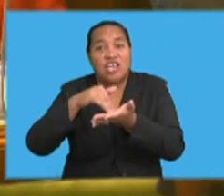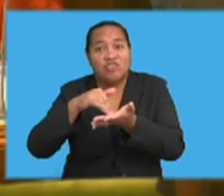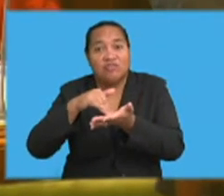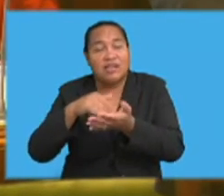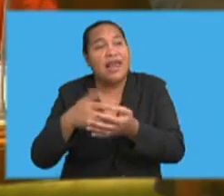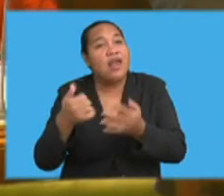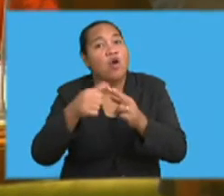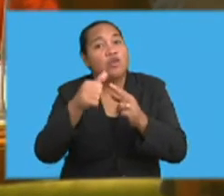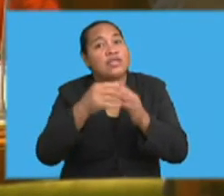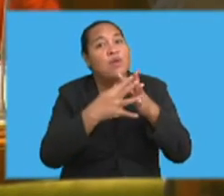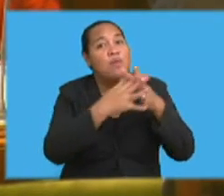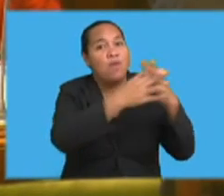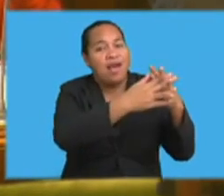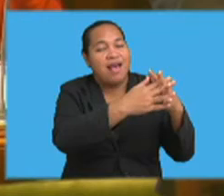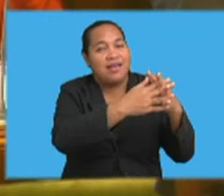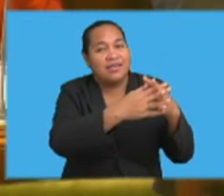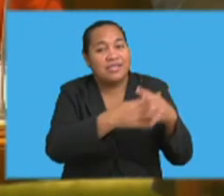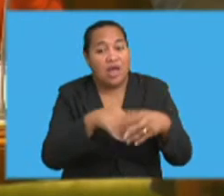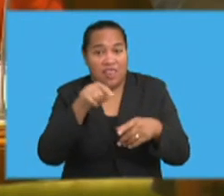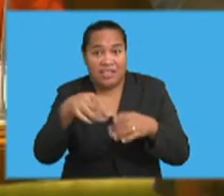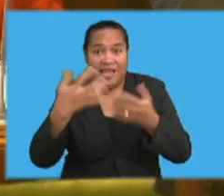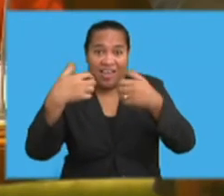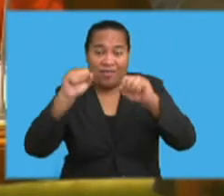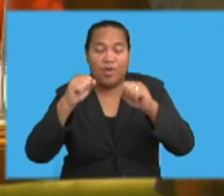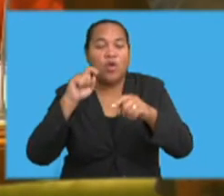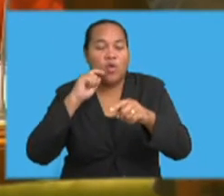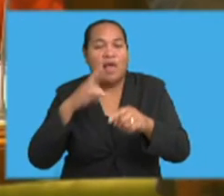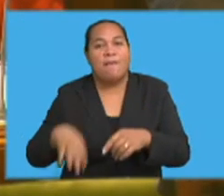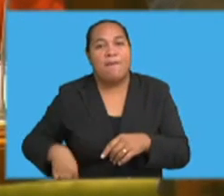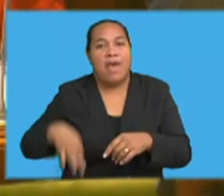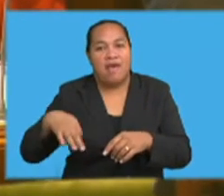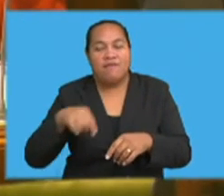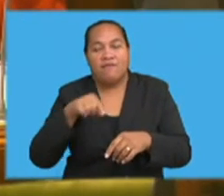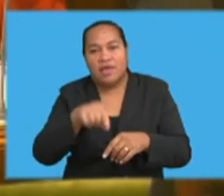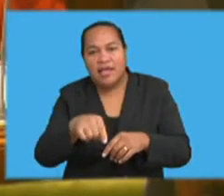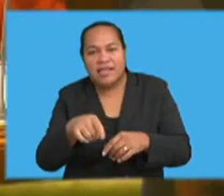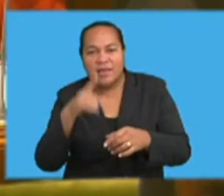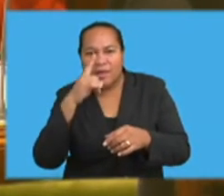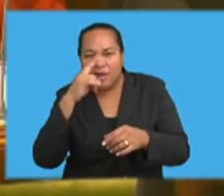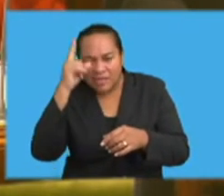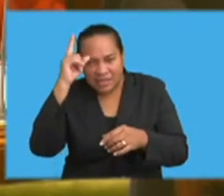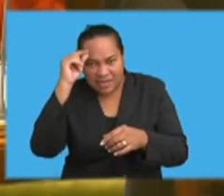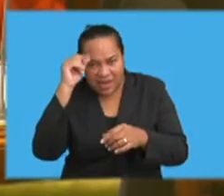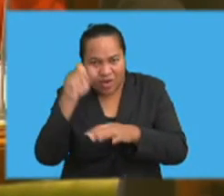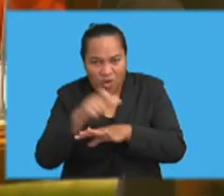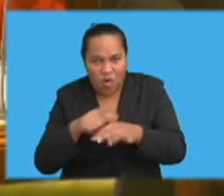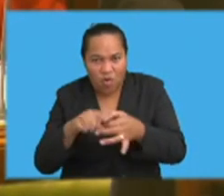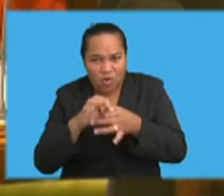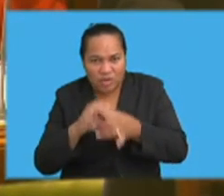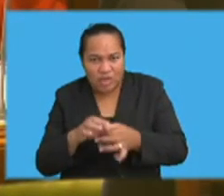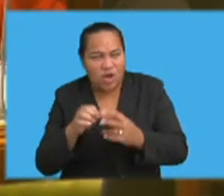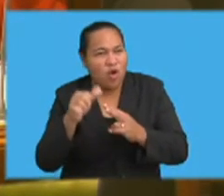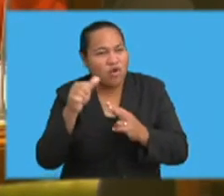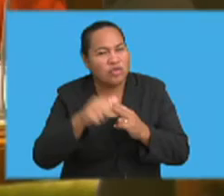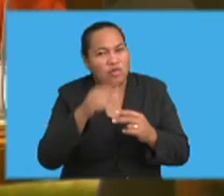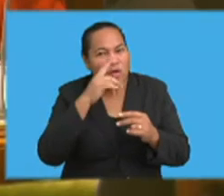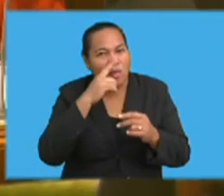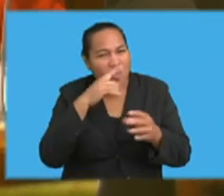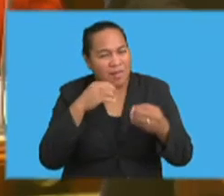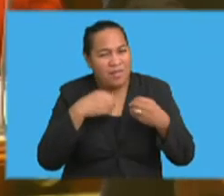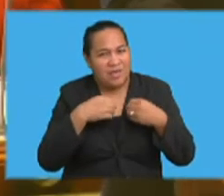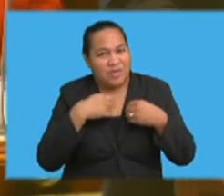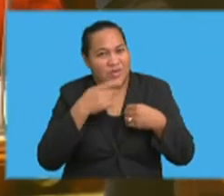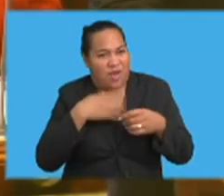Division. This accomplishment will benefit the landowners and the investors economically in terms of sustainable development. The